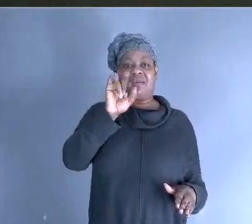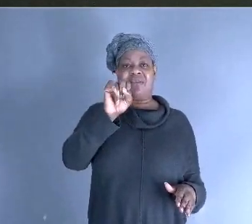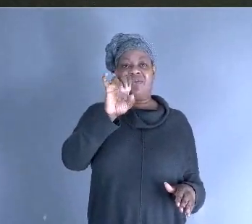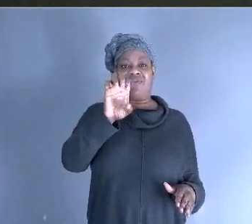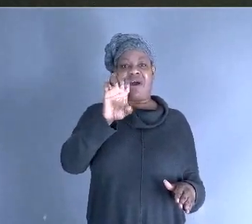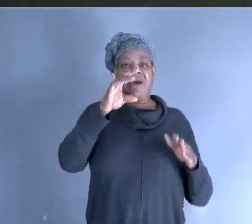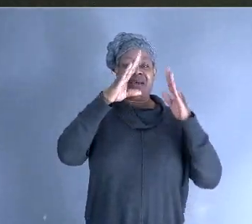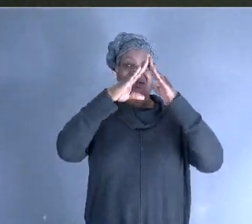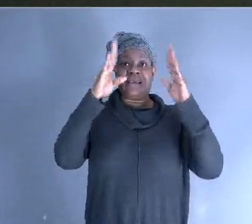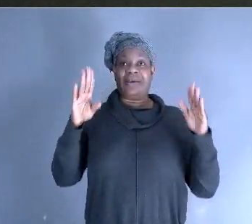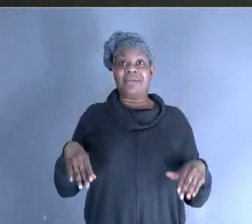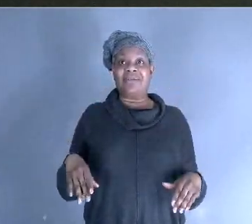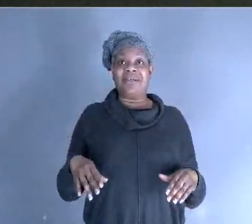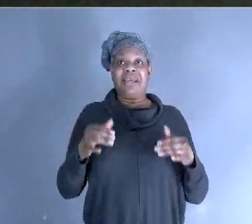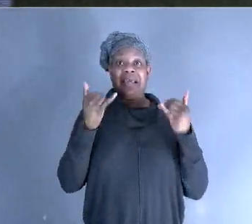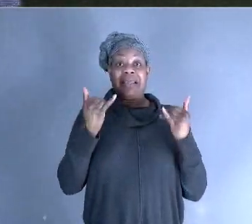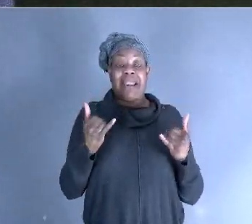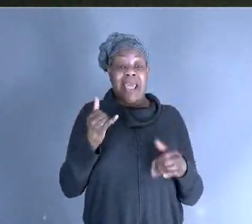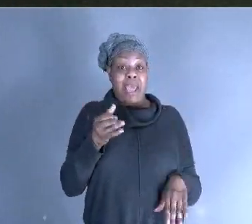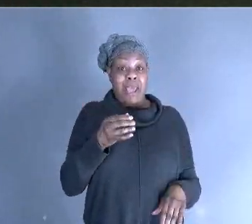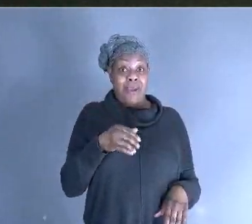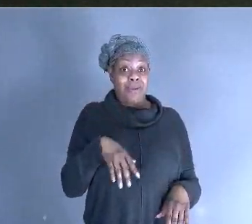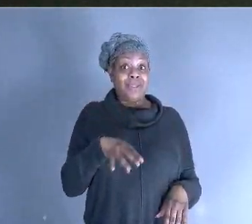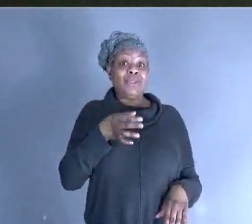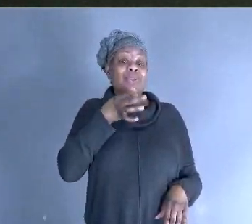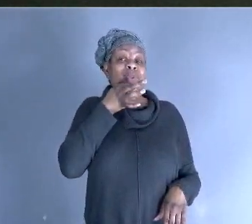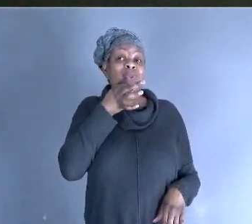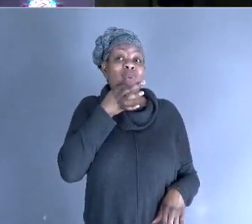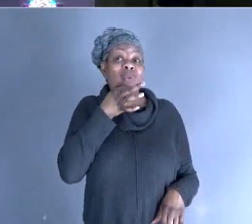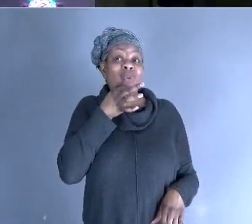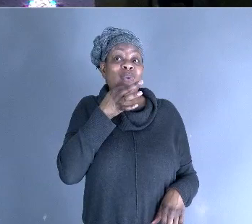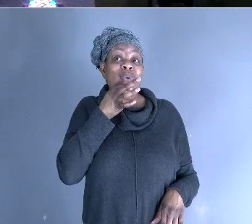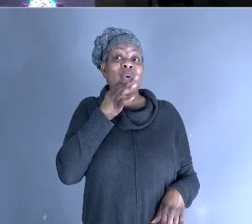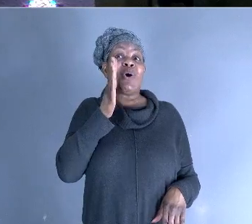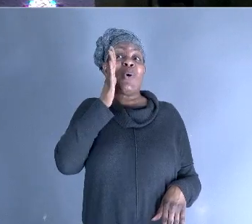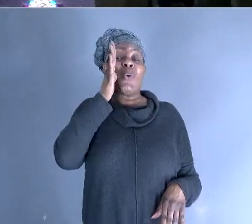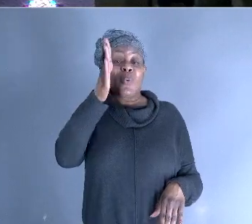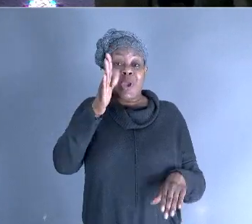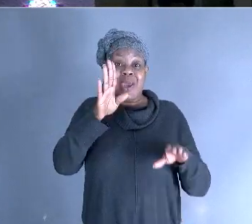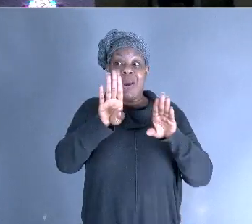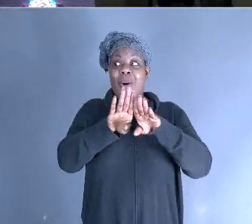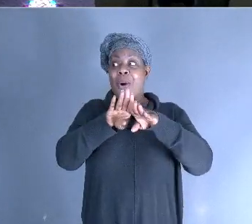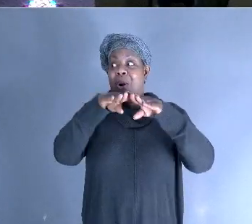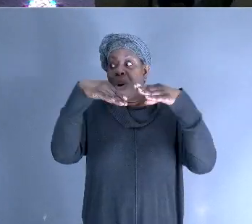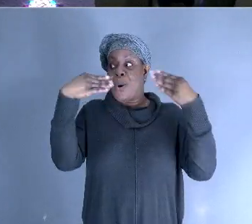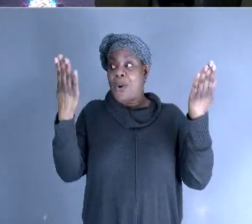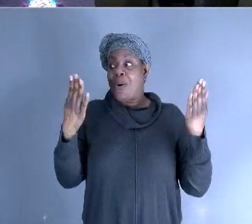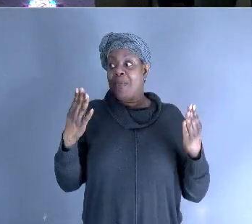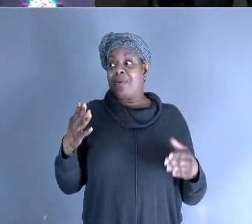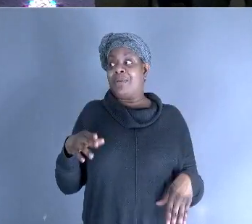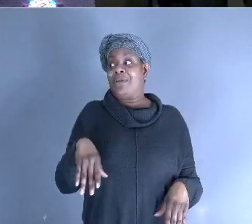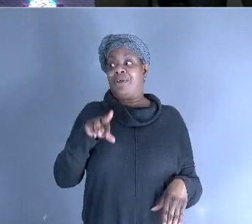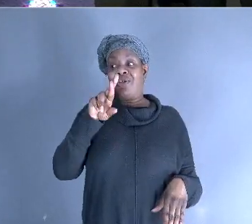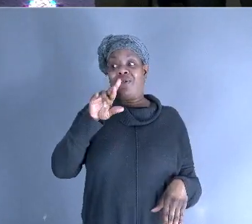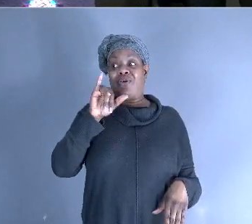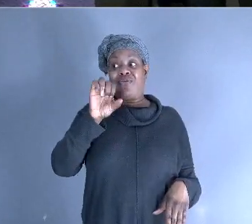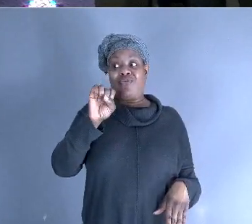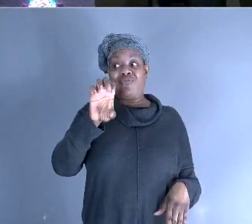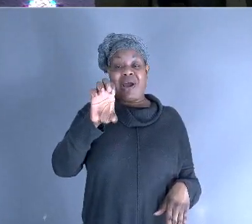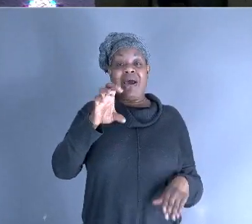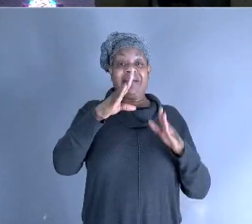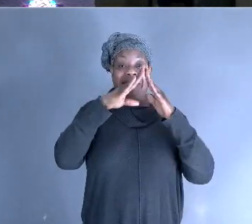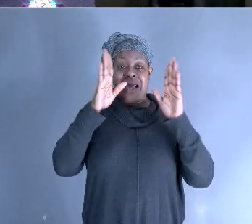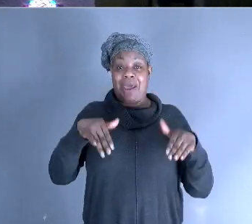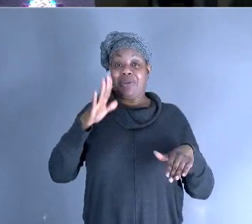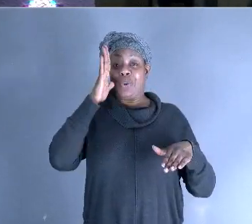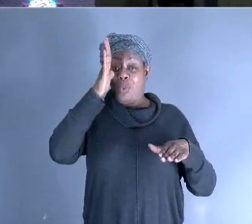and now in just a few short weeks we will have an occupancy permit and the rise house will be fully operational